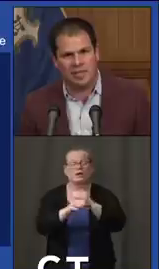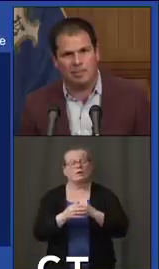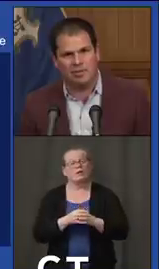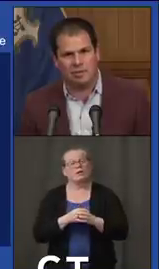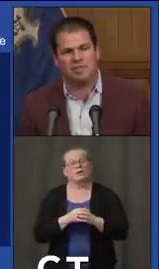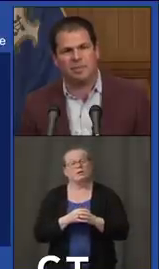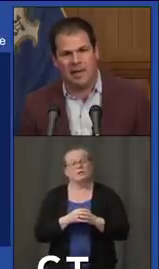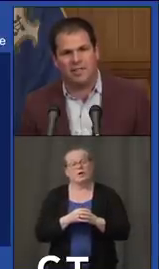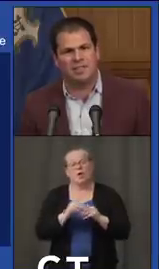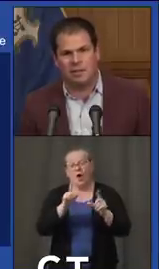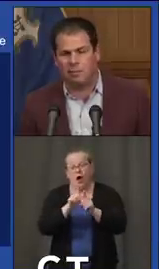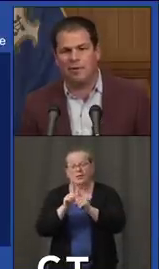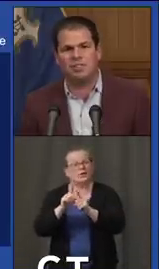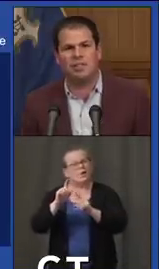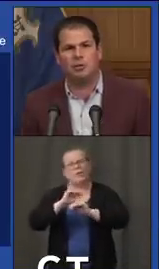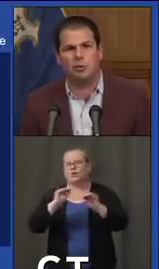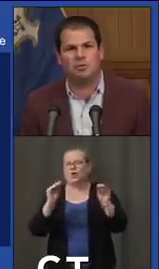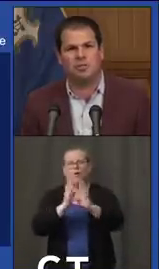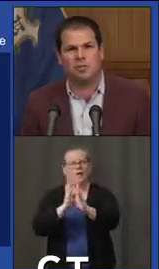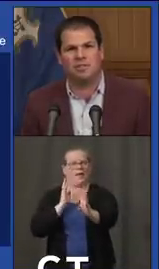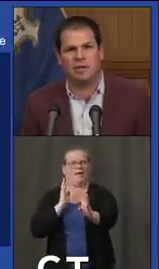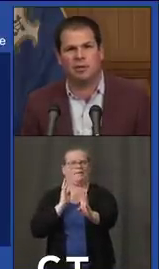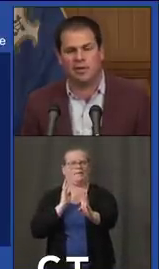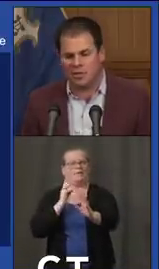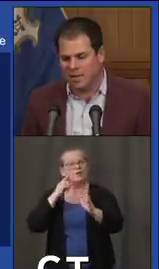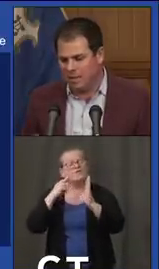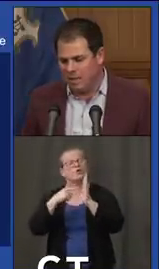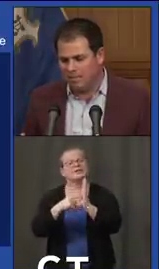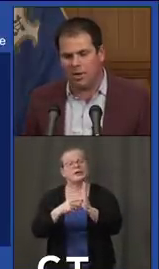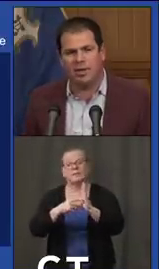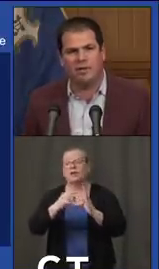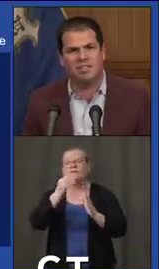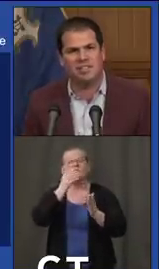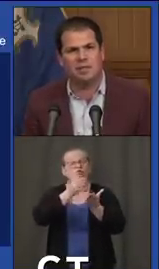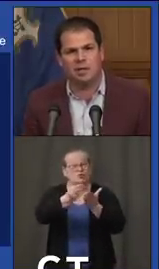for example. So there's a balance here, and we've all seen grocery stores have done a great job